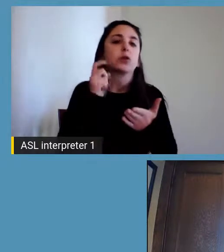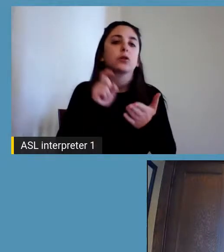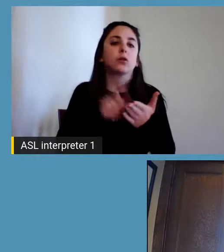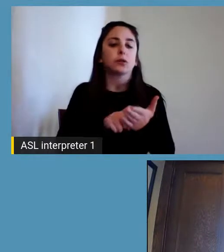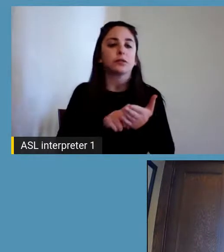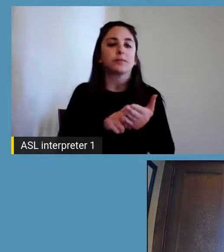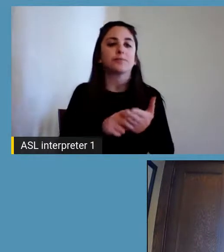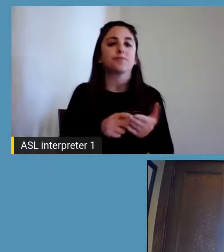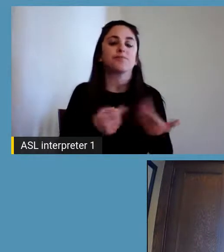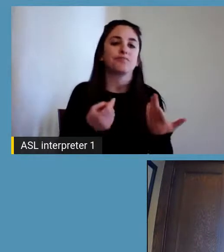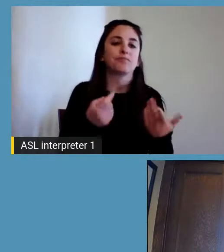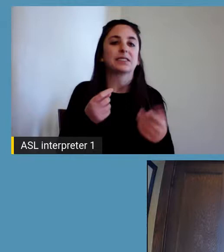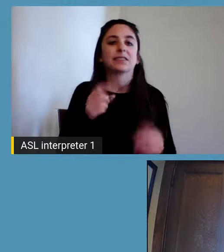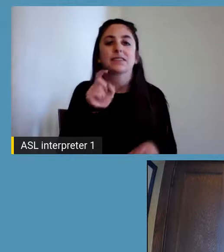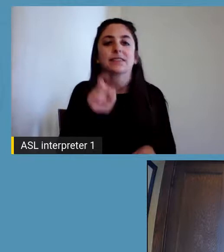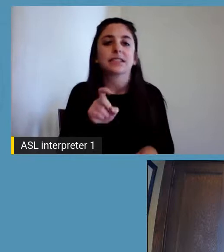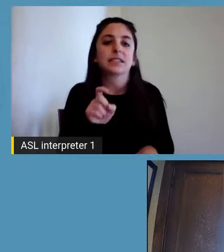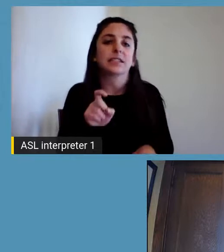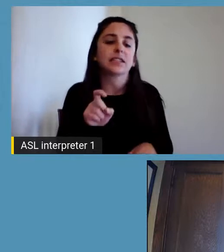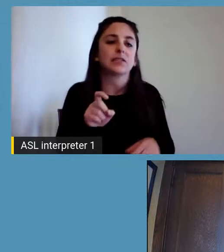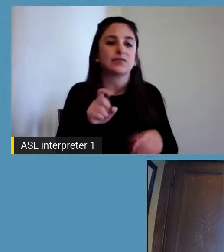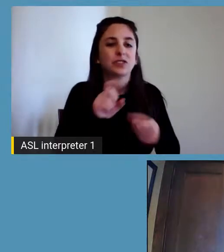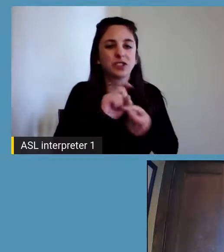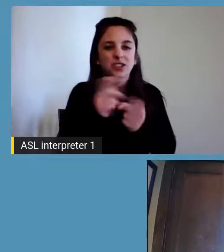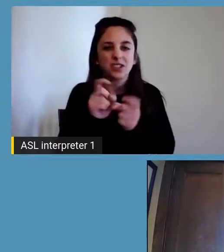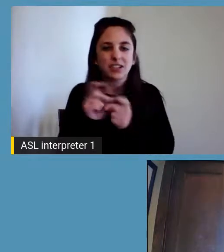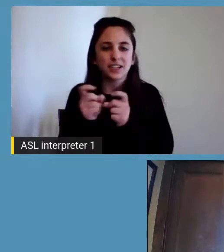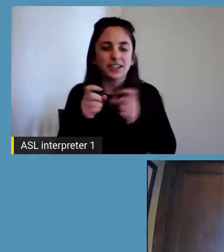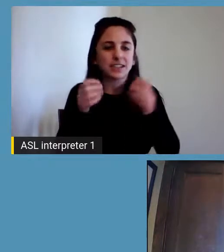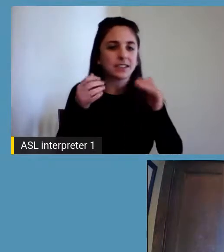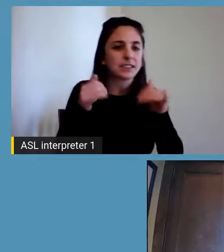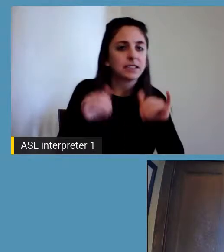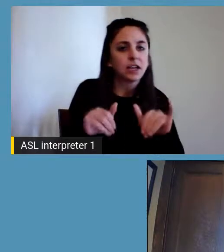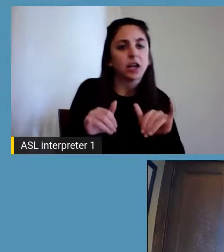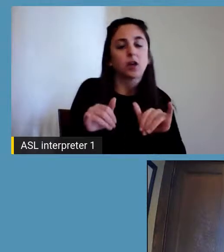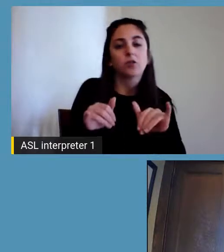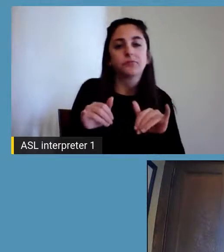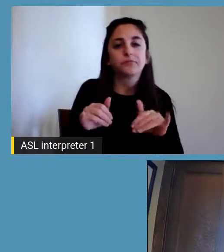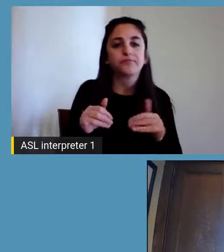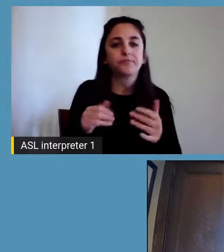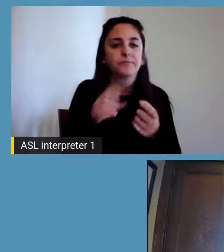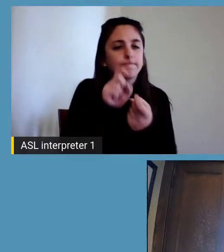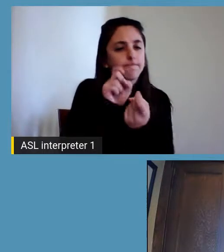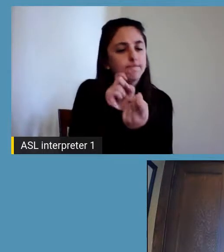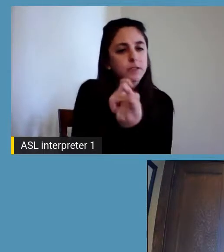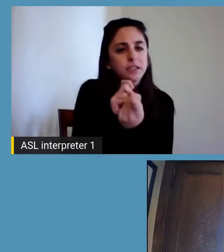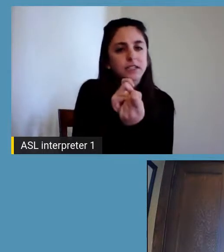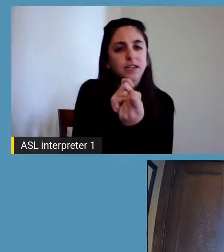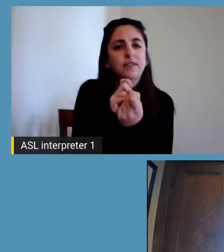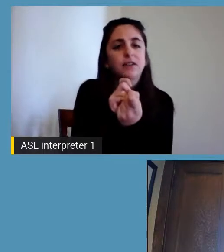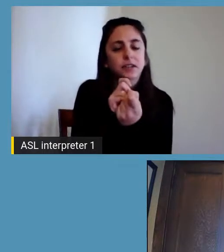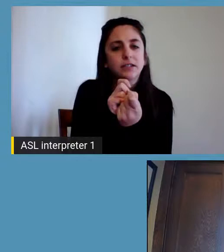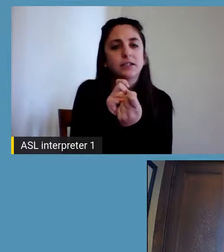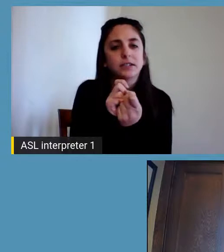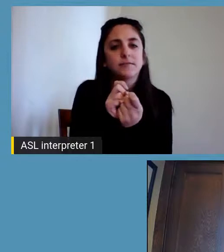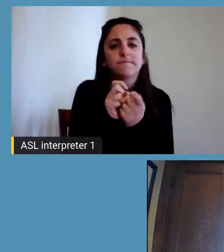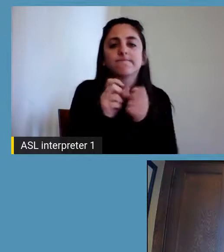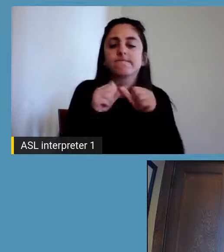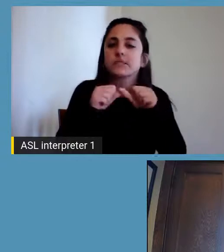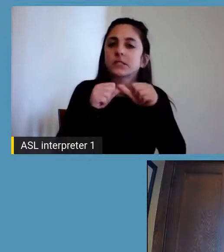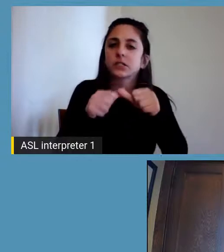different on the back, neck, and shoulder. There's some detail there that I haven't seen. Again, I'm doing this all